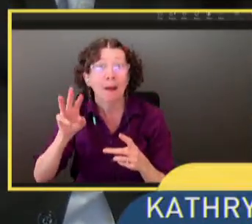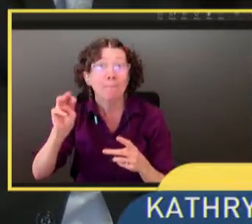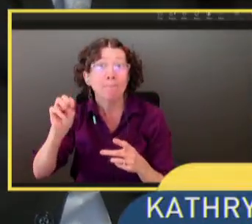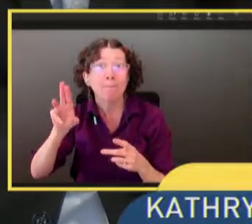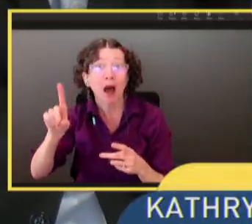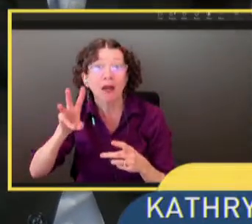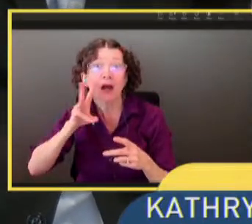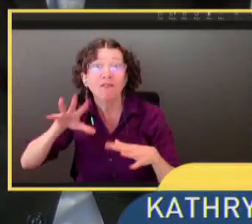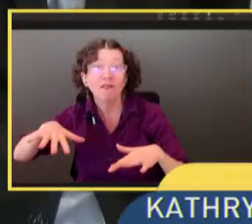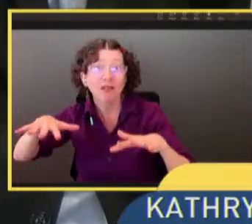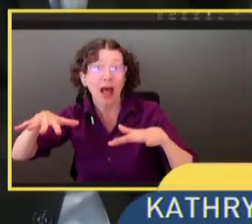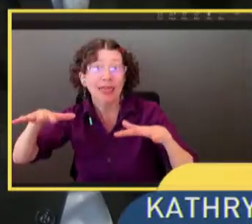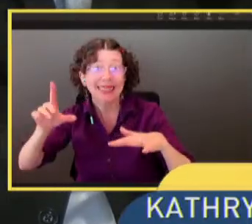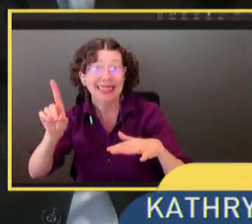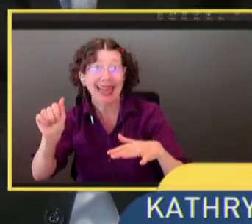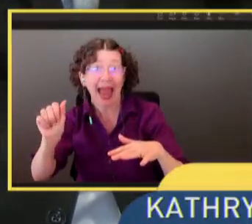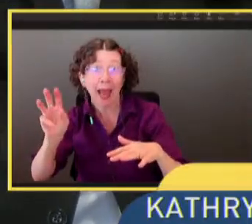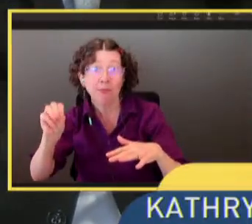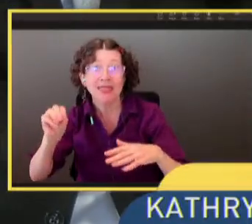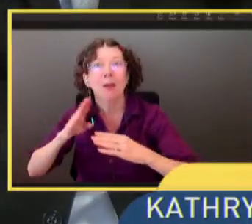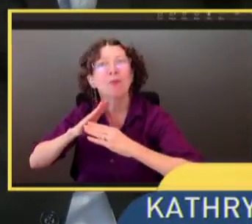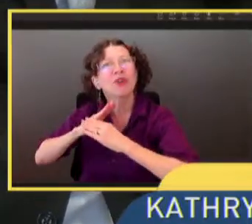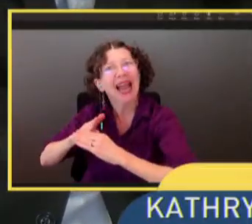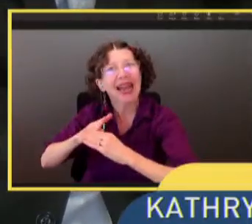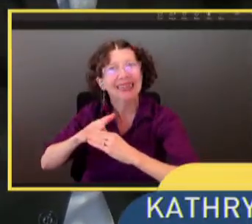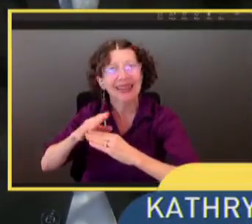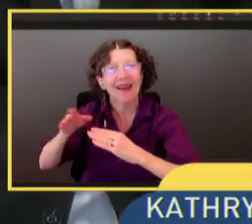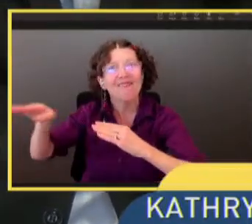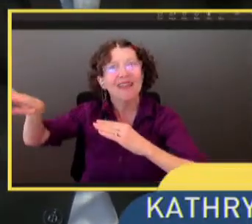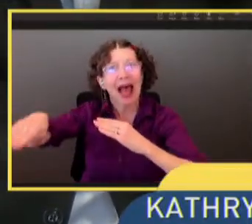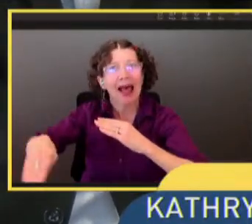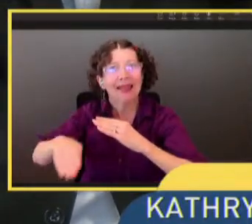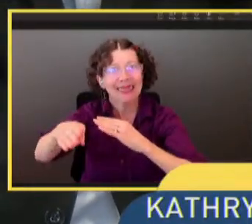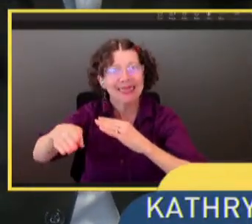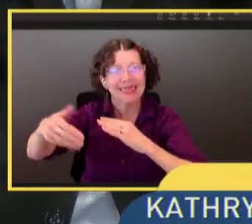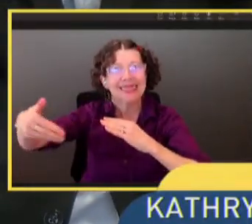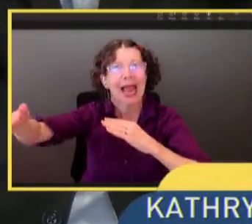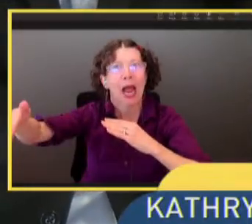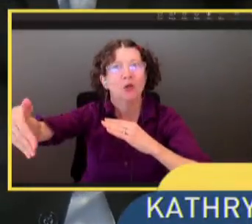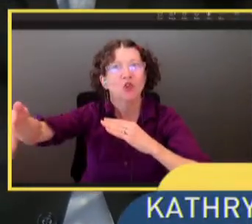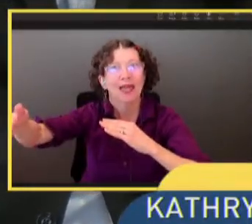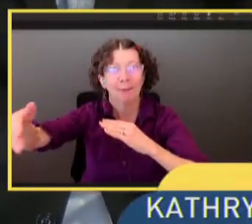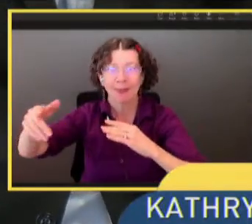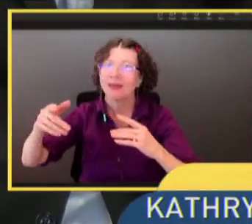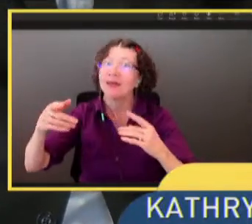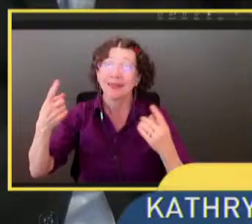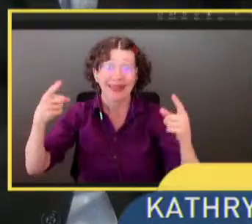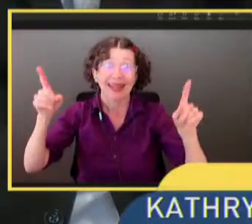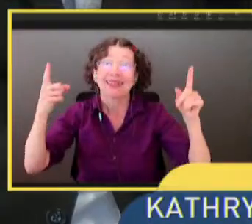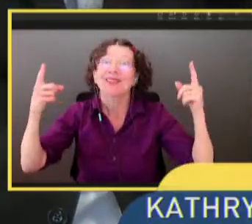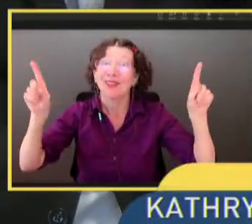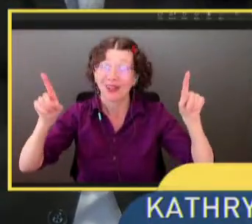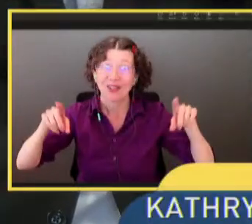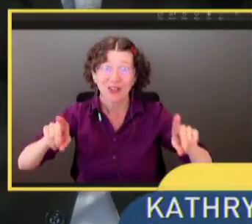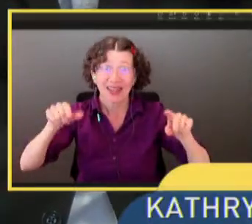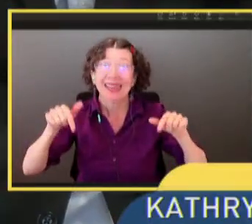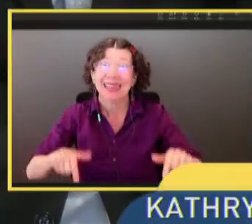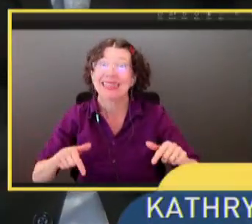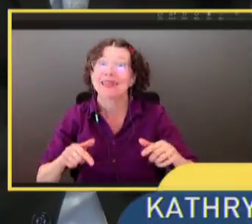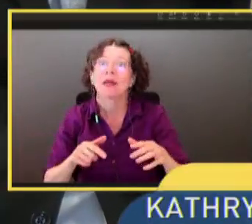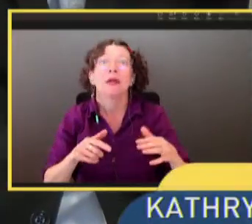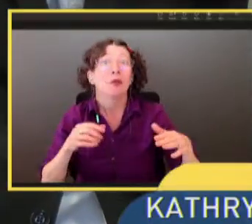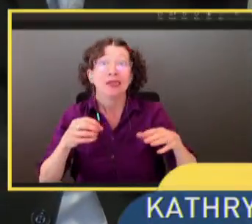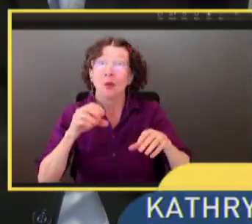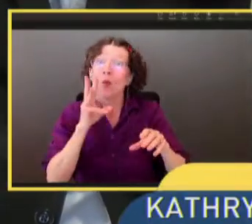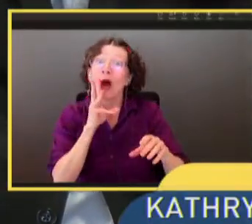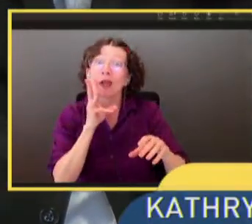levels will stay above normal for several days. We operate the Howard A. Hansen and Mud Mountain dams to